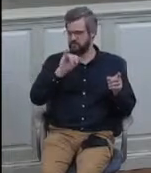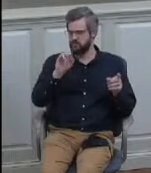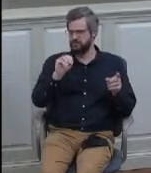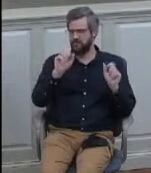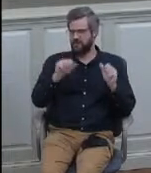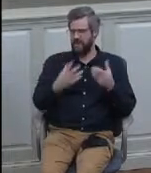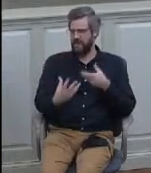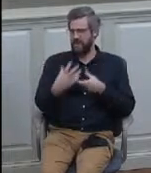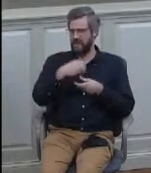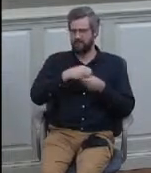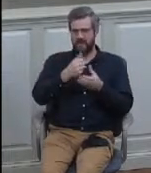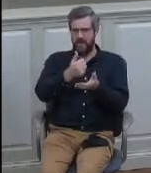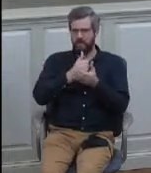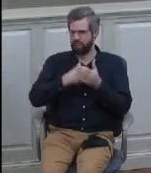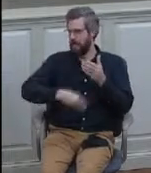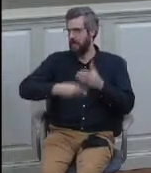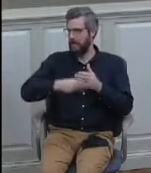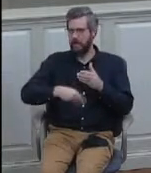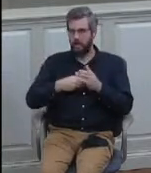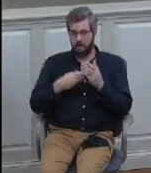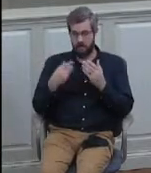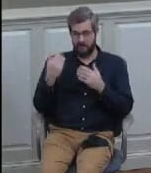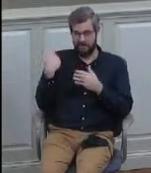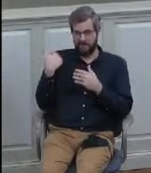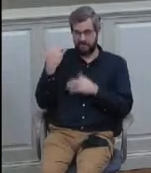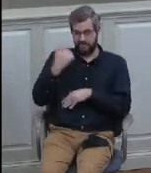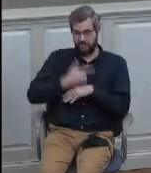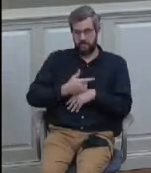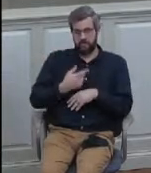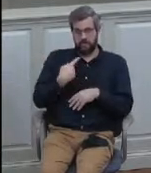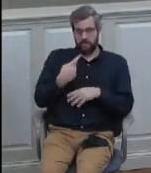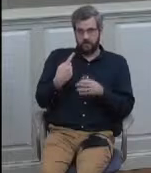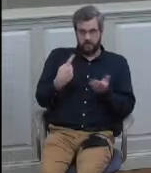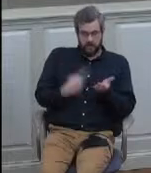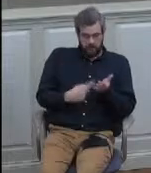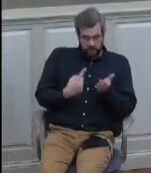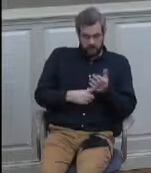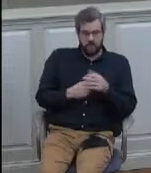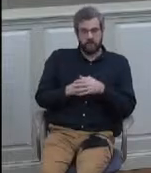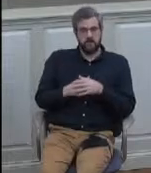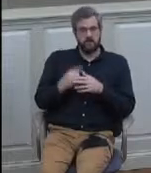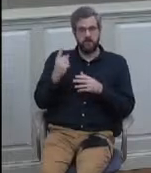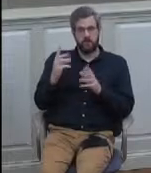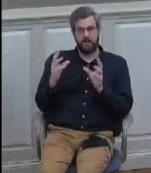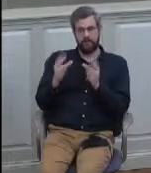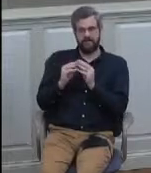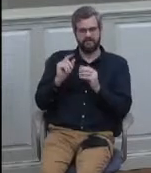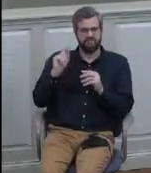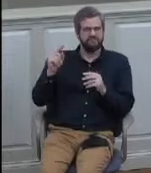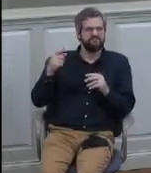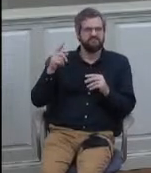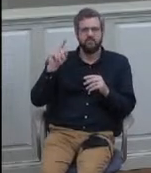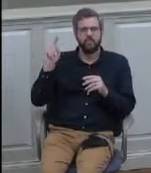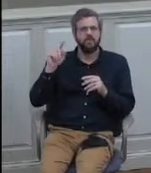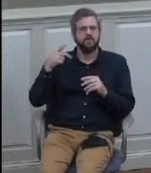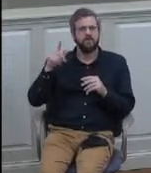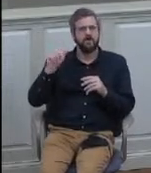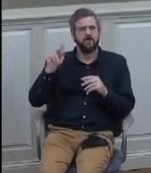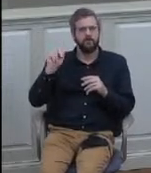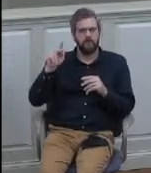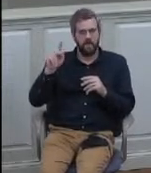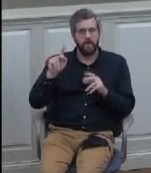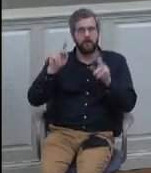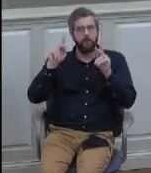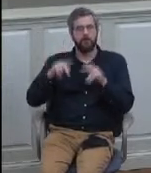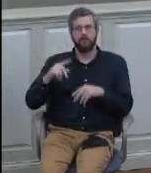he today, where we, you know, we were talking about, we had the one meeting at Plank where we had someone from outside come in and